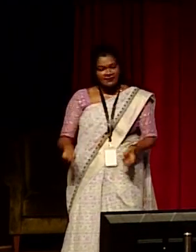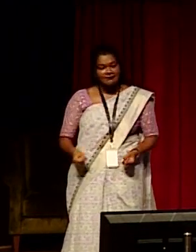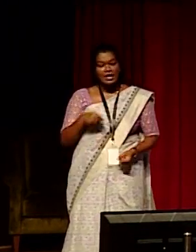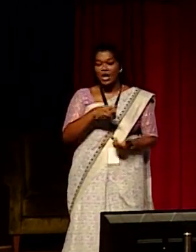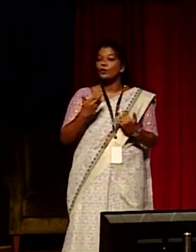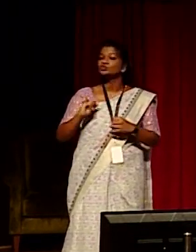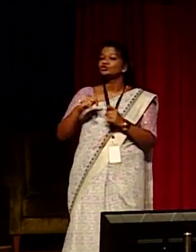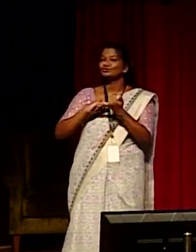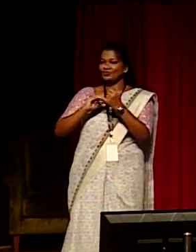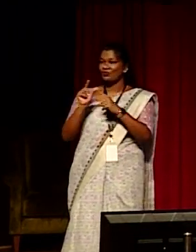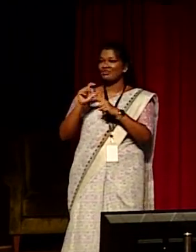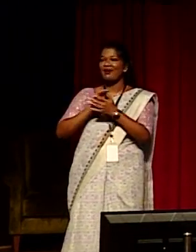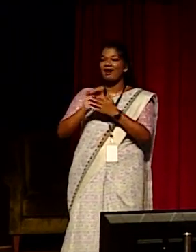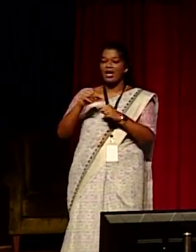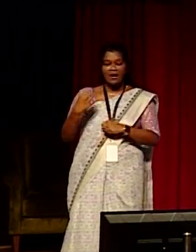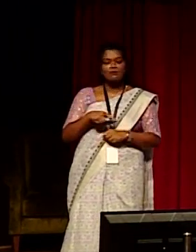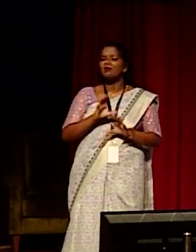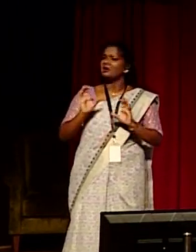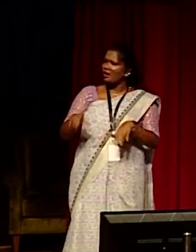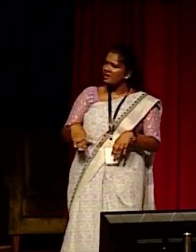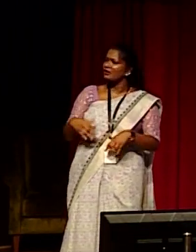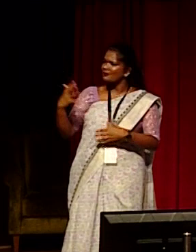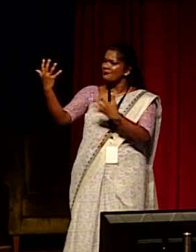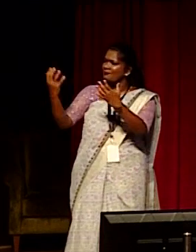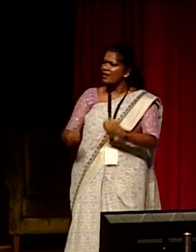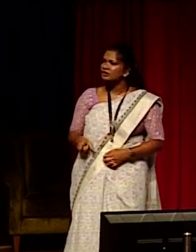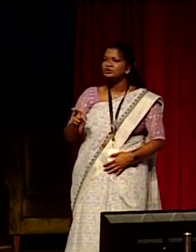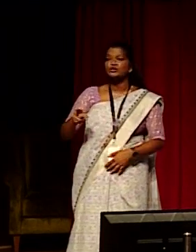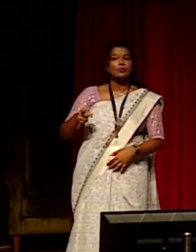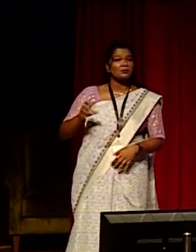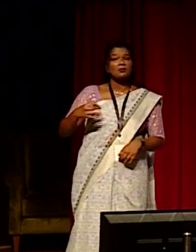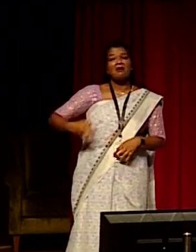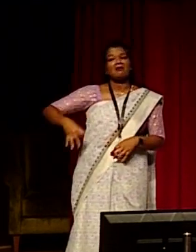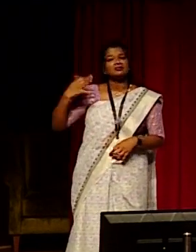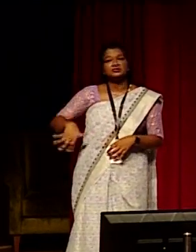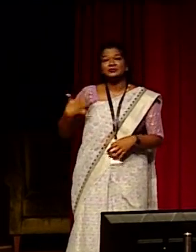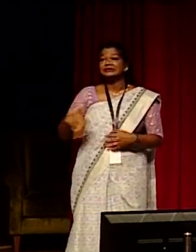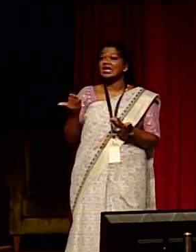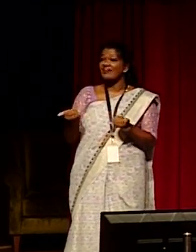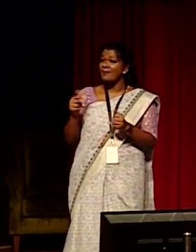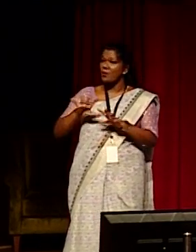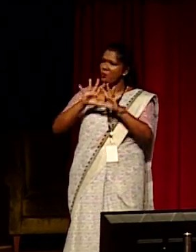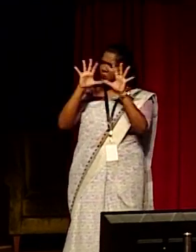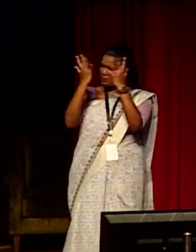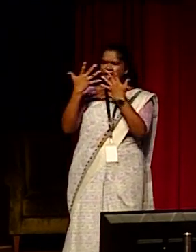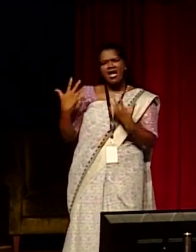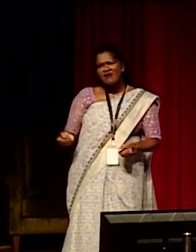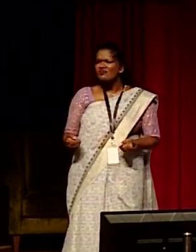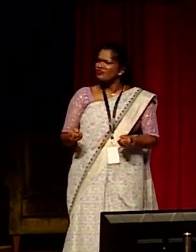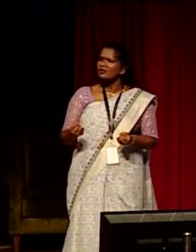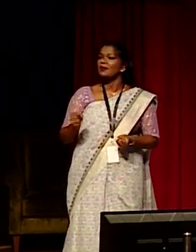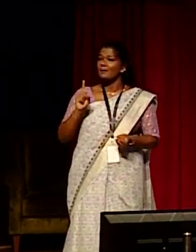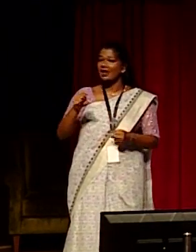Now, Sudha Chandran can afford to use the most expensive prosthesis available in the world. In